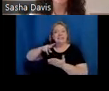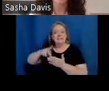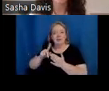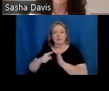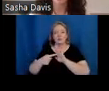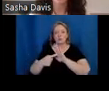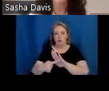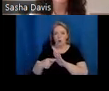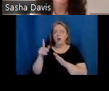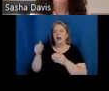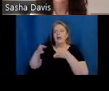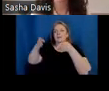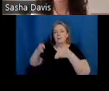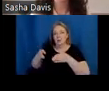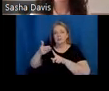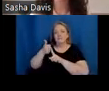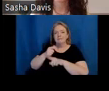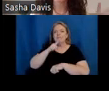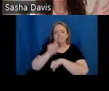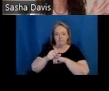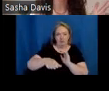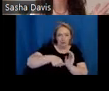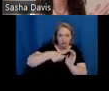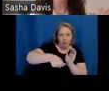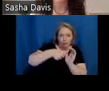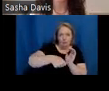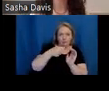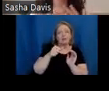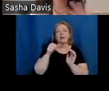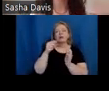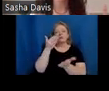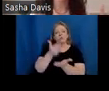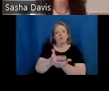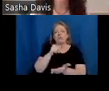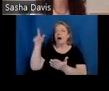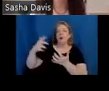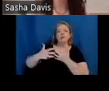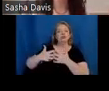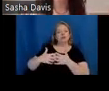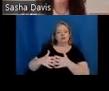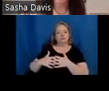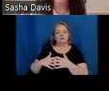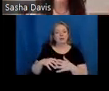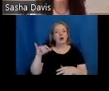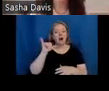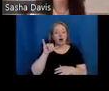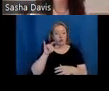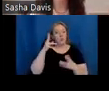a person and not a machine. He has also flipped the log to be horizontal as opposed to